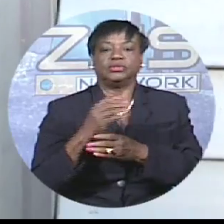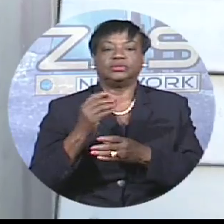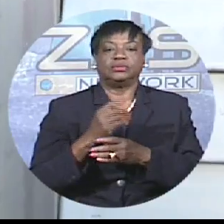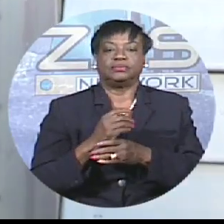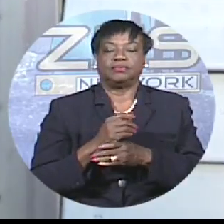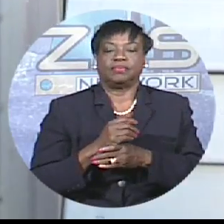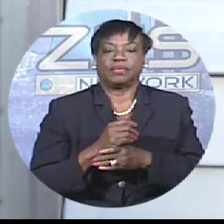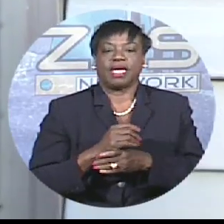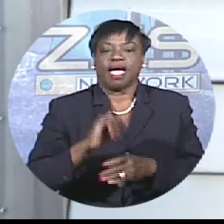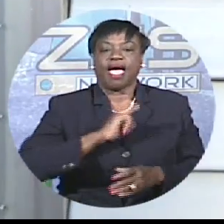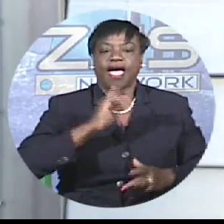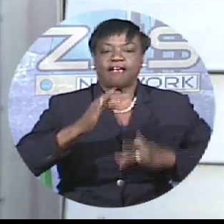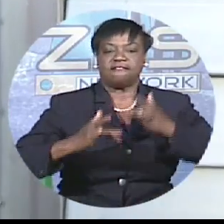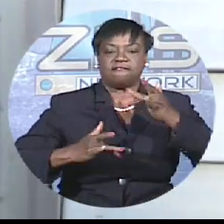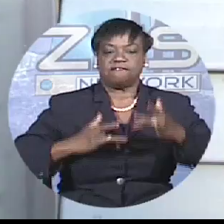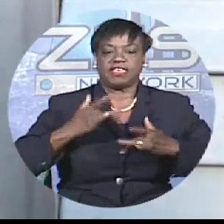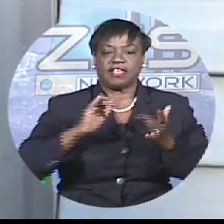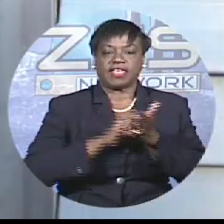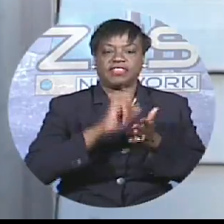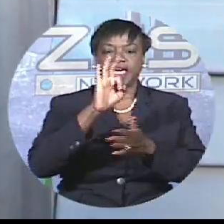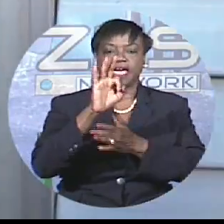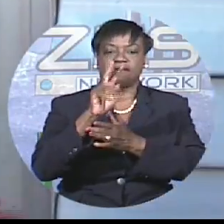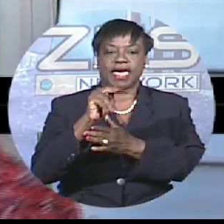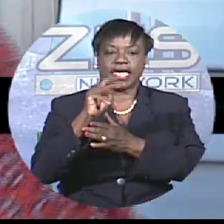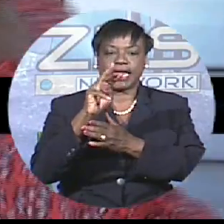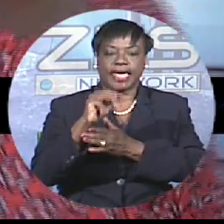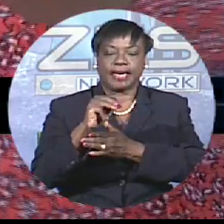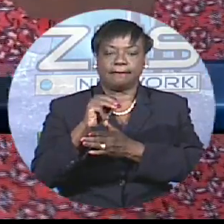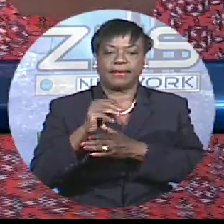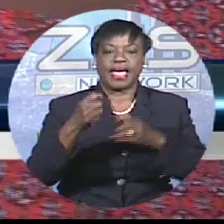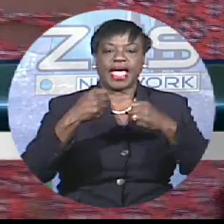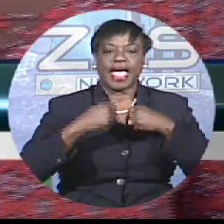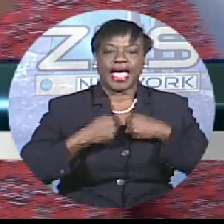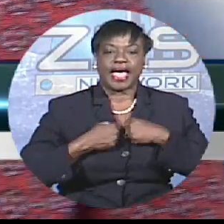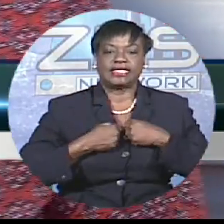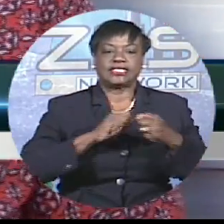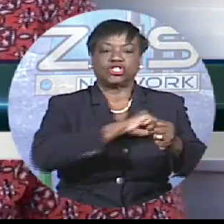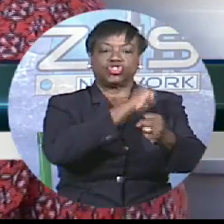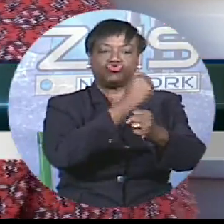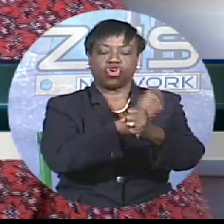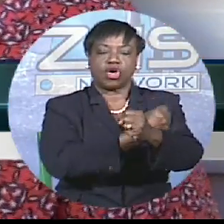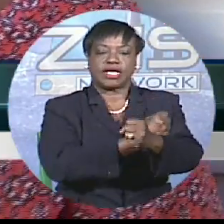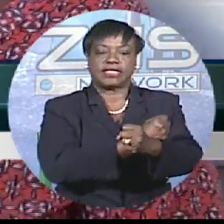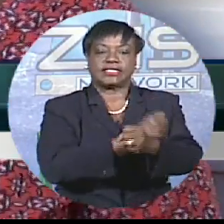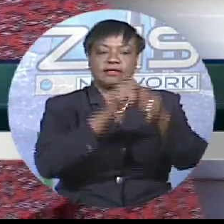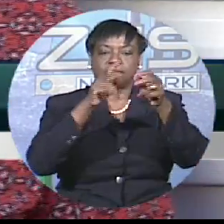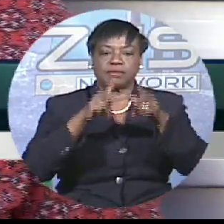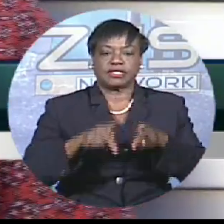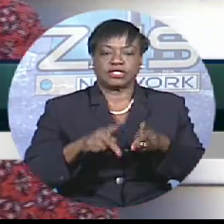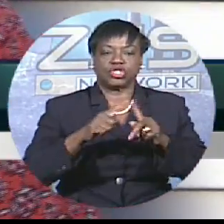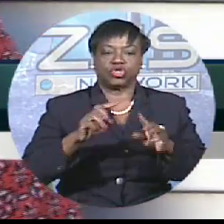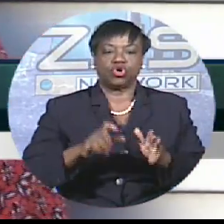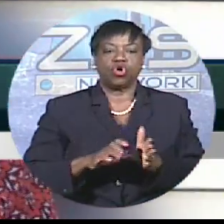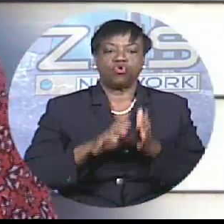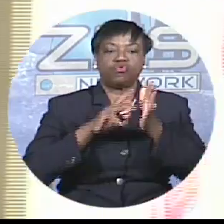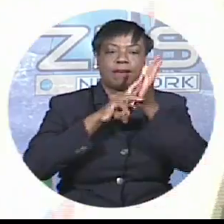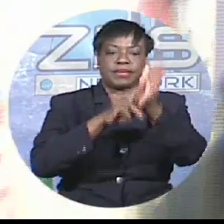I feel that the FNM has the strongest candidates that represent